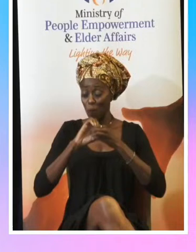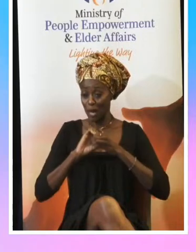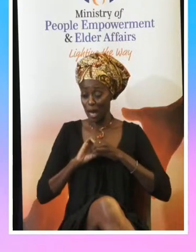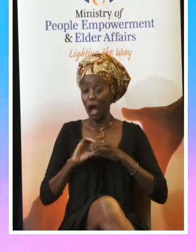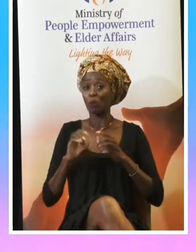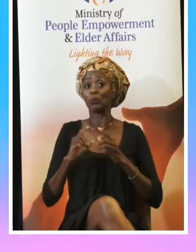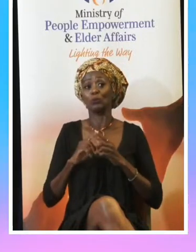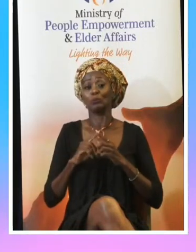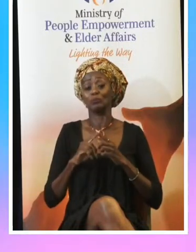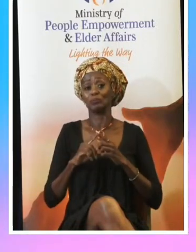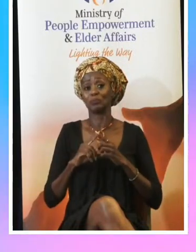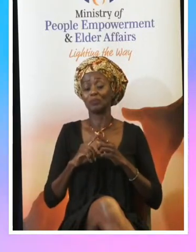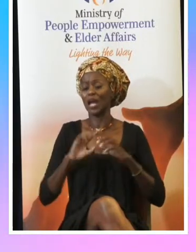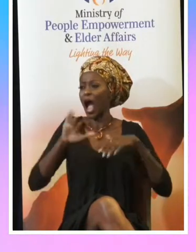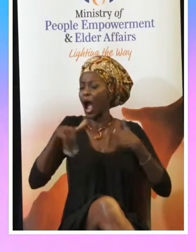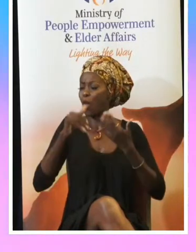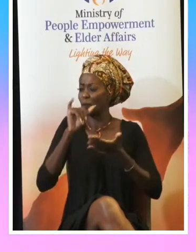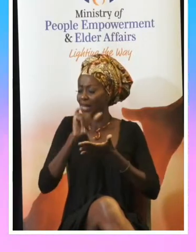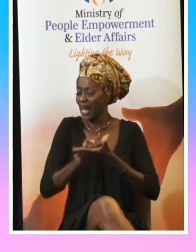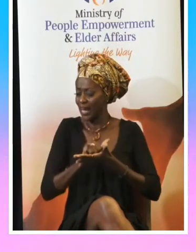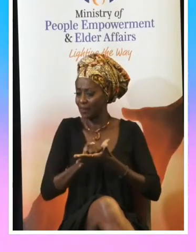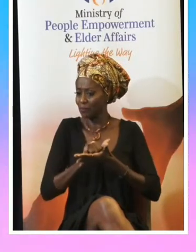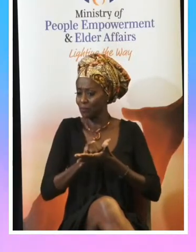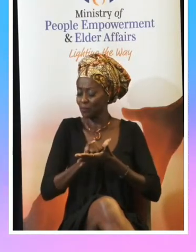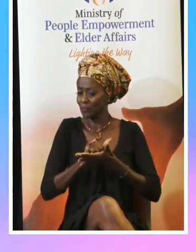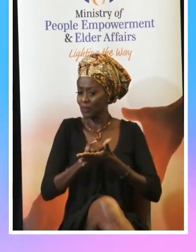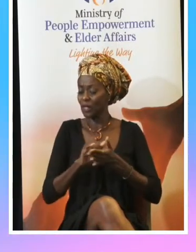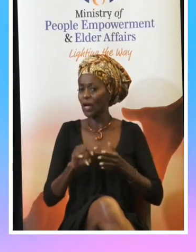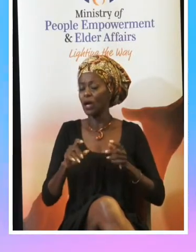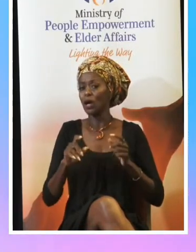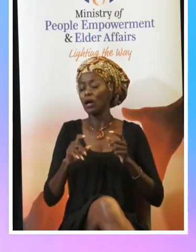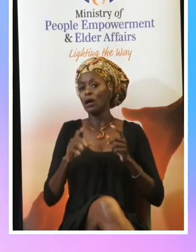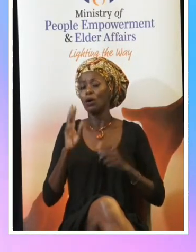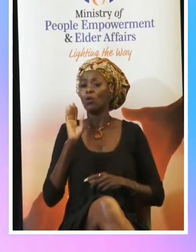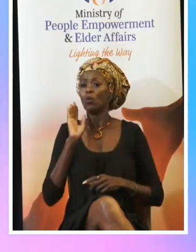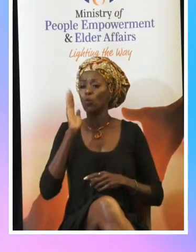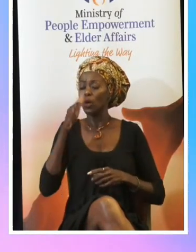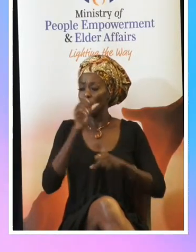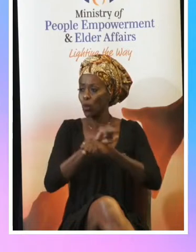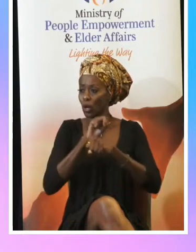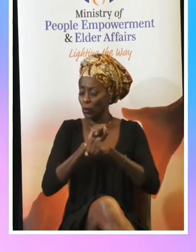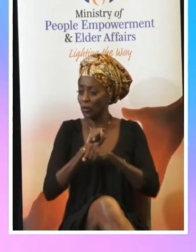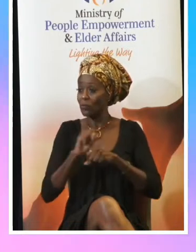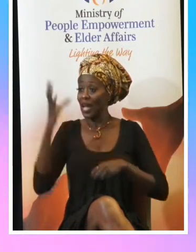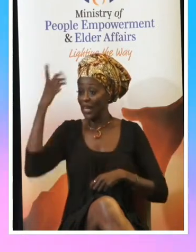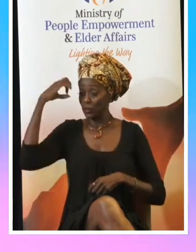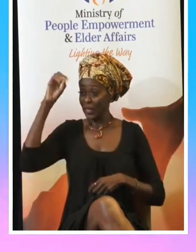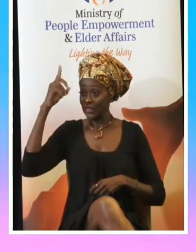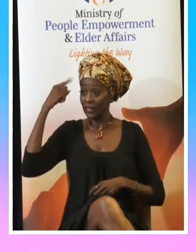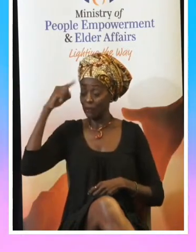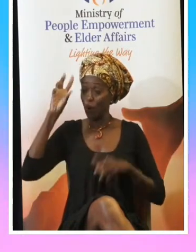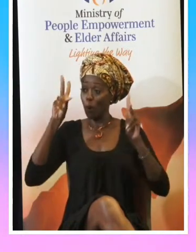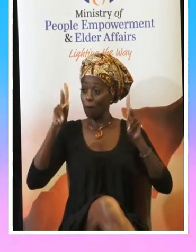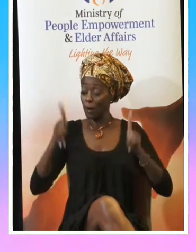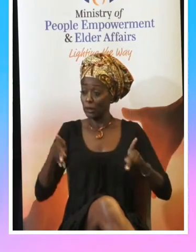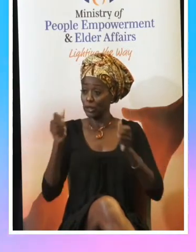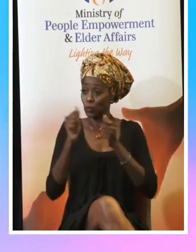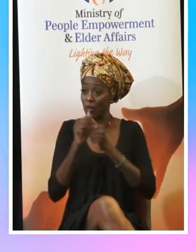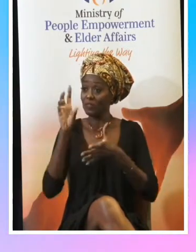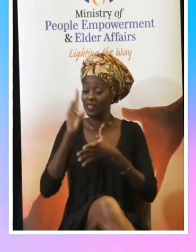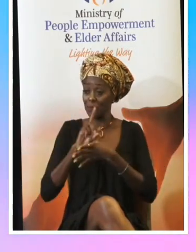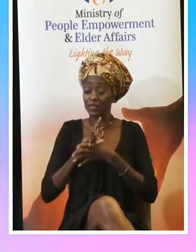how that would deal with education of persons, children with disabilities. Thanks,